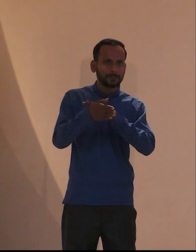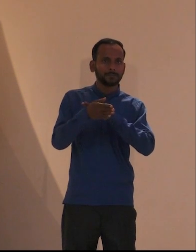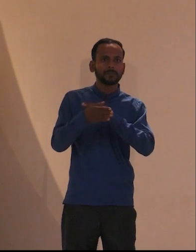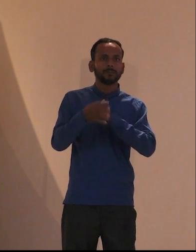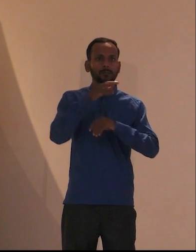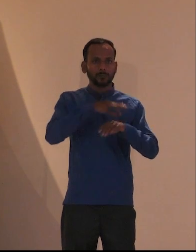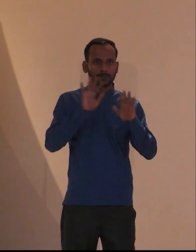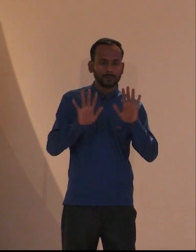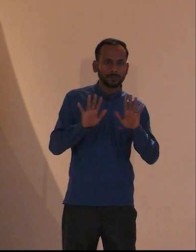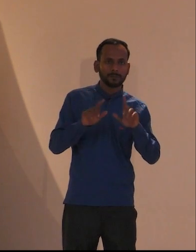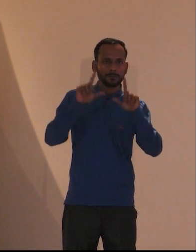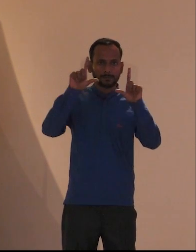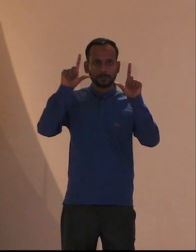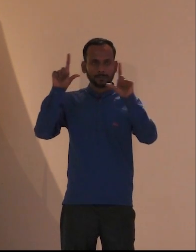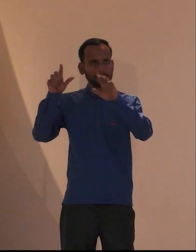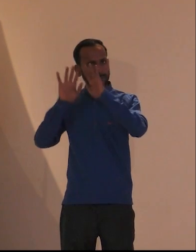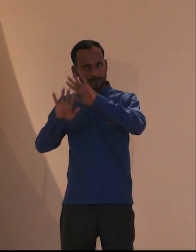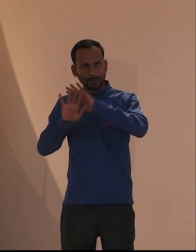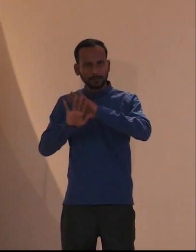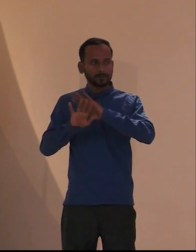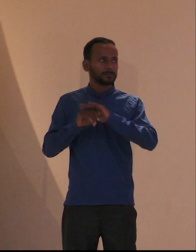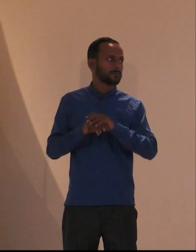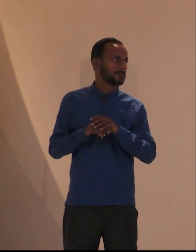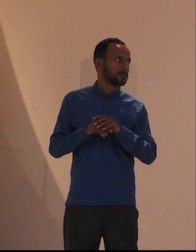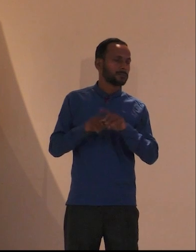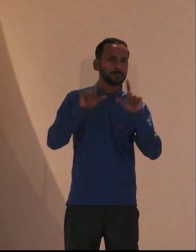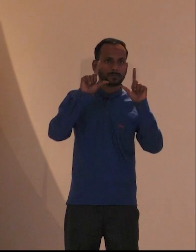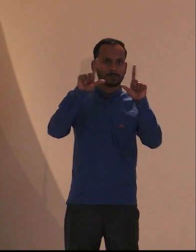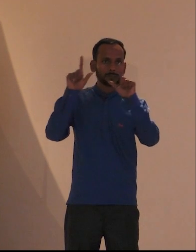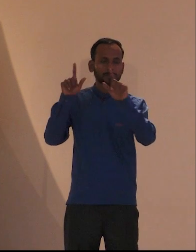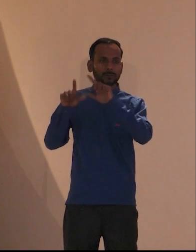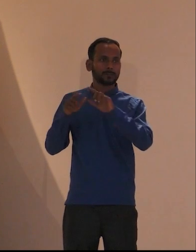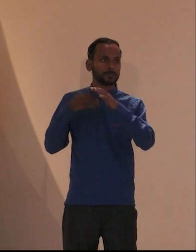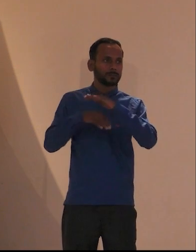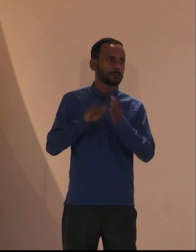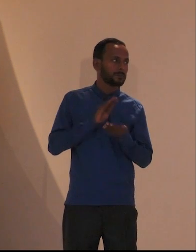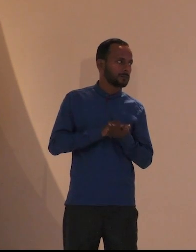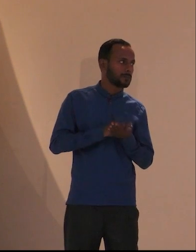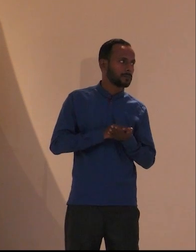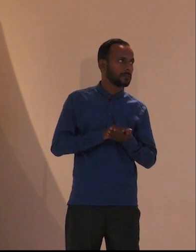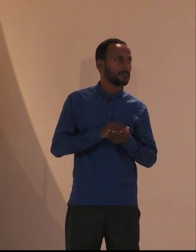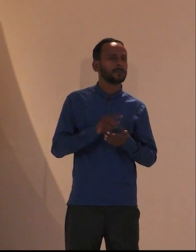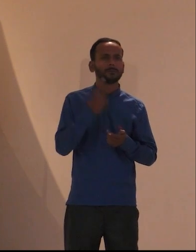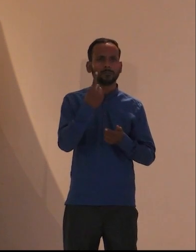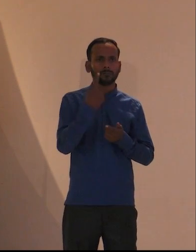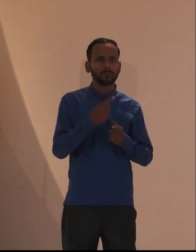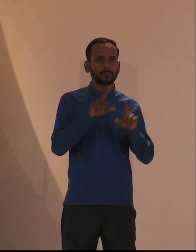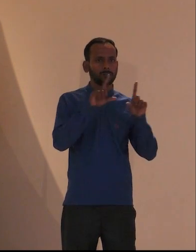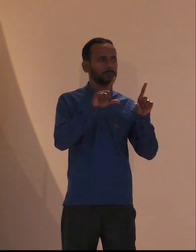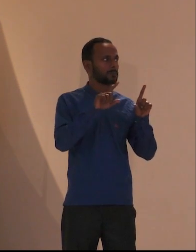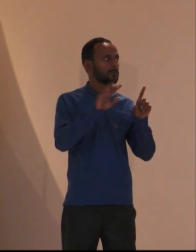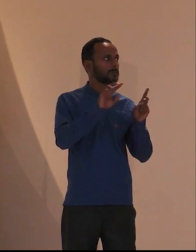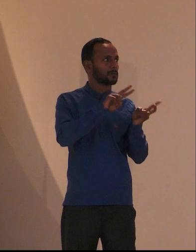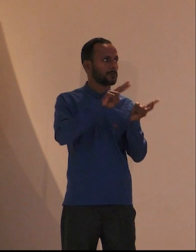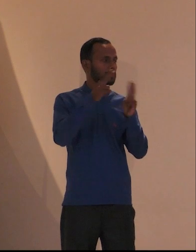opportunity arose, when the museum was set up, they have offered these to the museum. This is actually one banner, you're seeing both the sides,